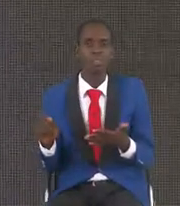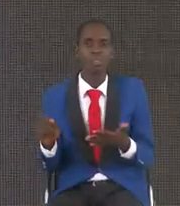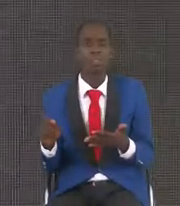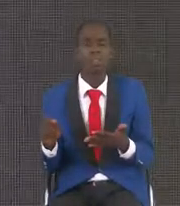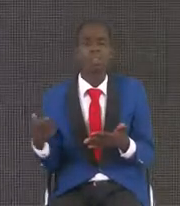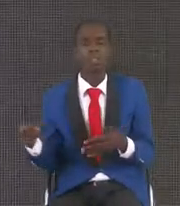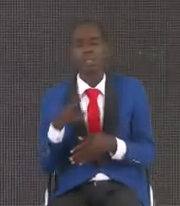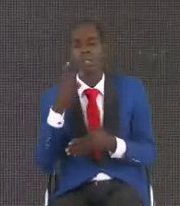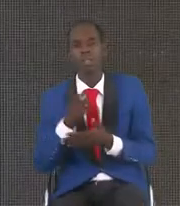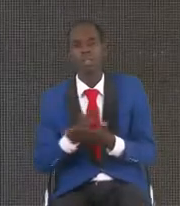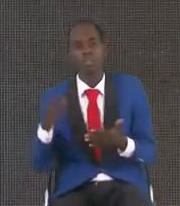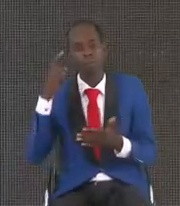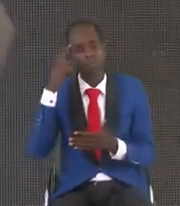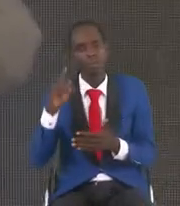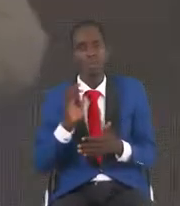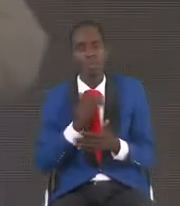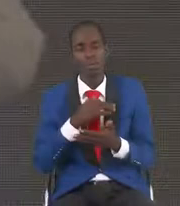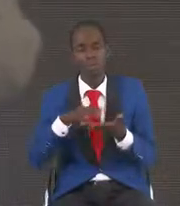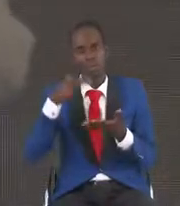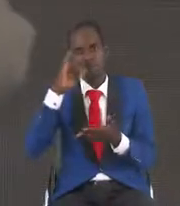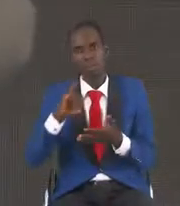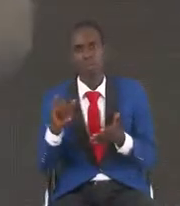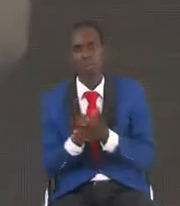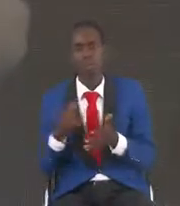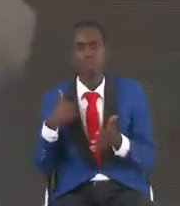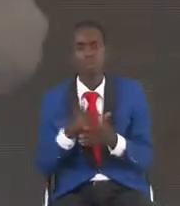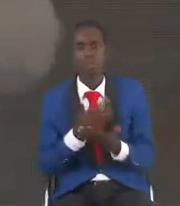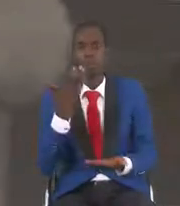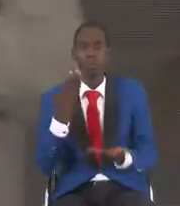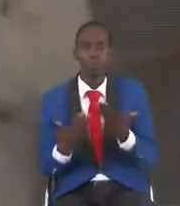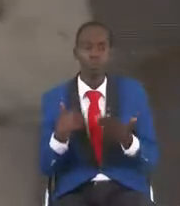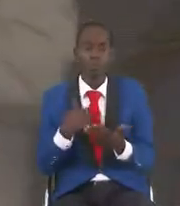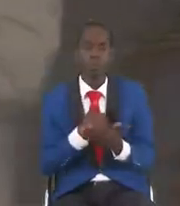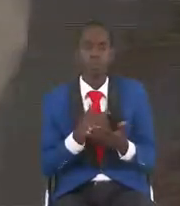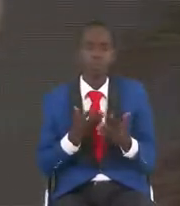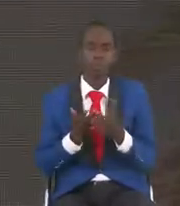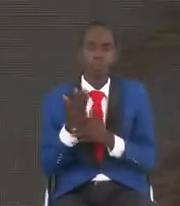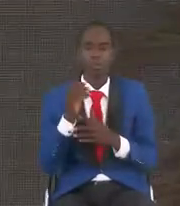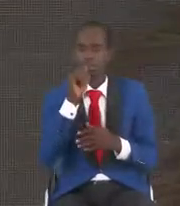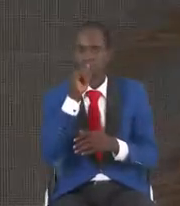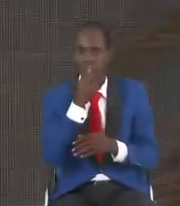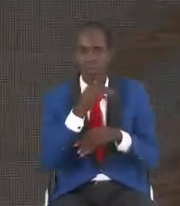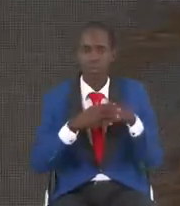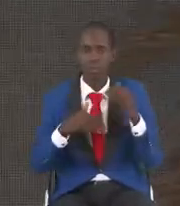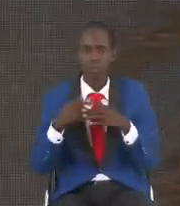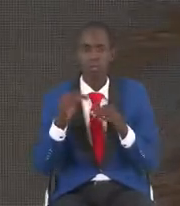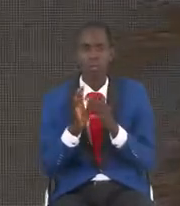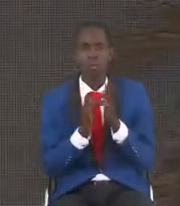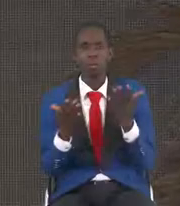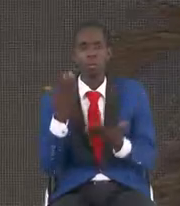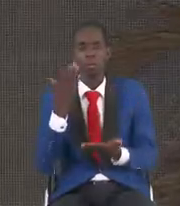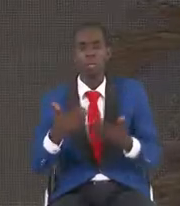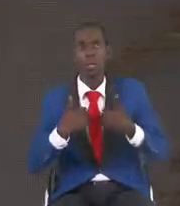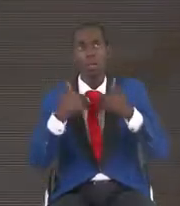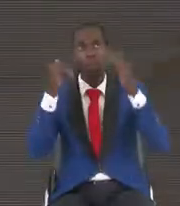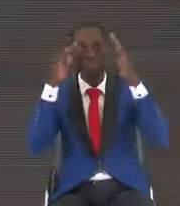they are written for our learning, that we through patience and comfort of the scriptures might have hope. You'll